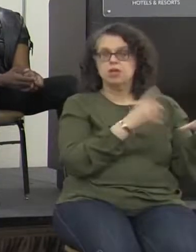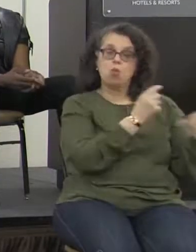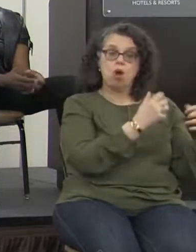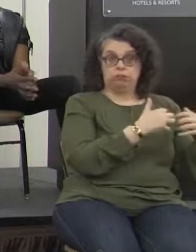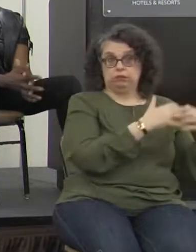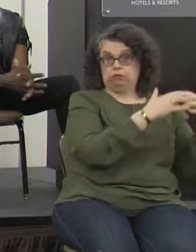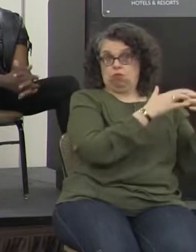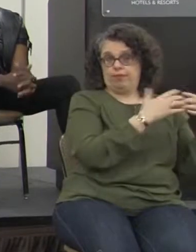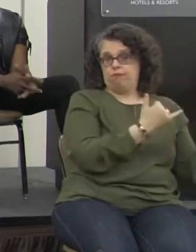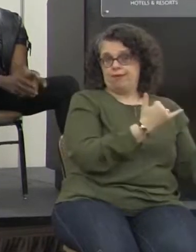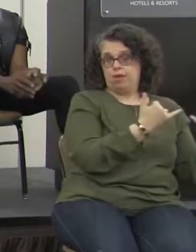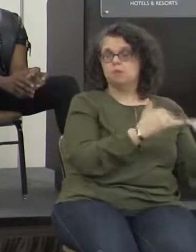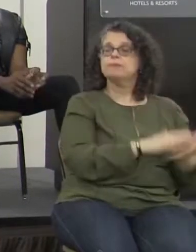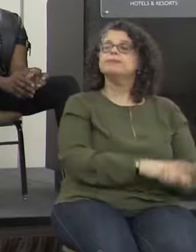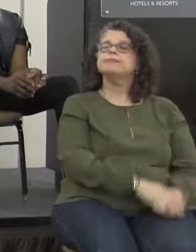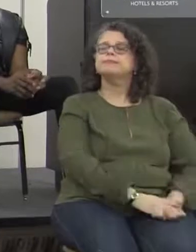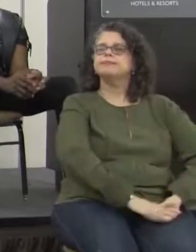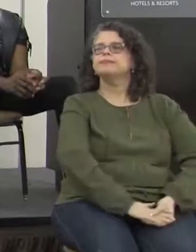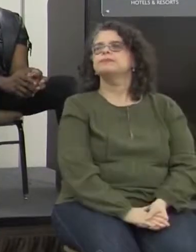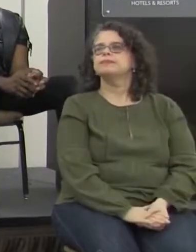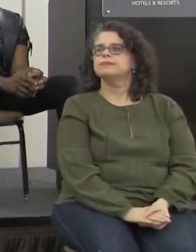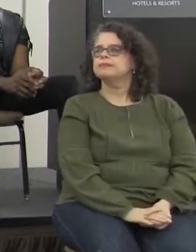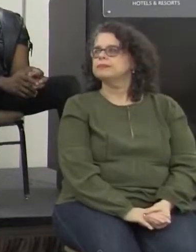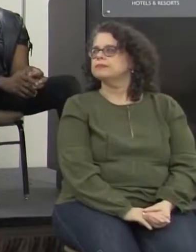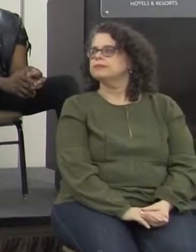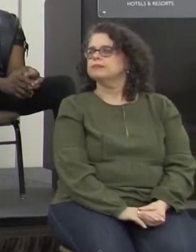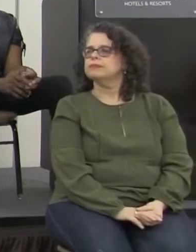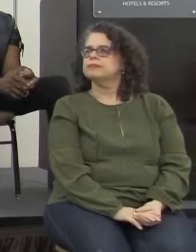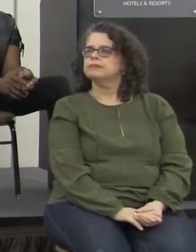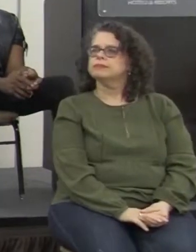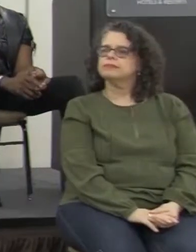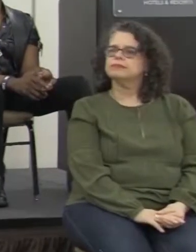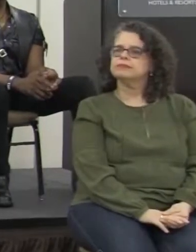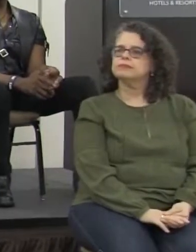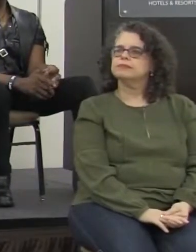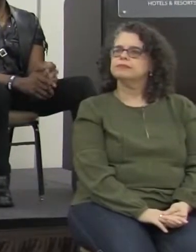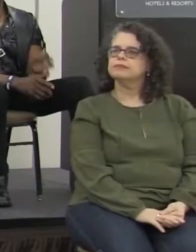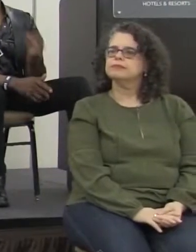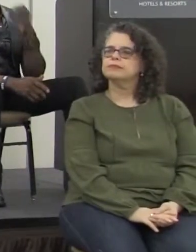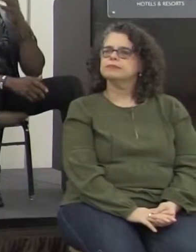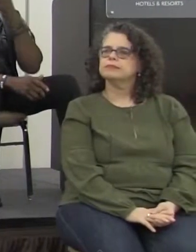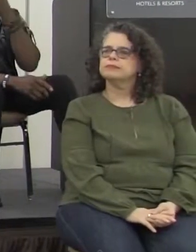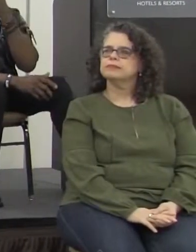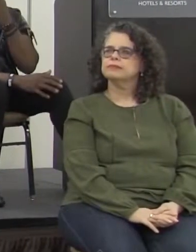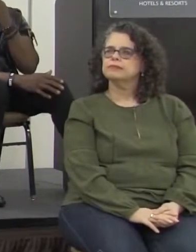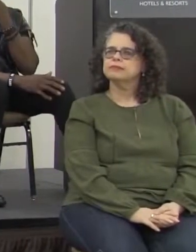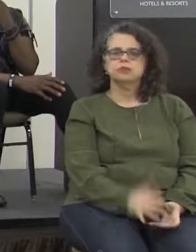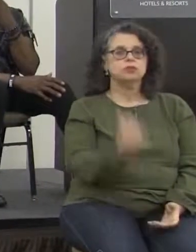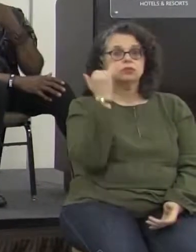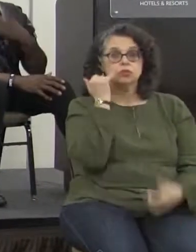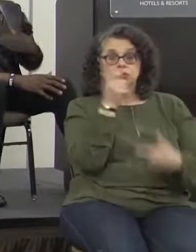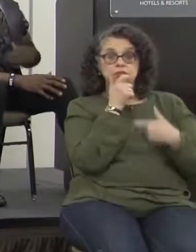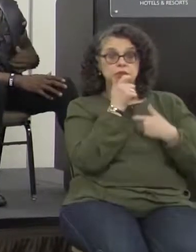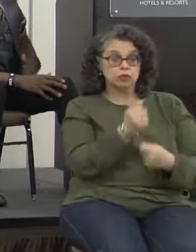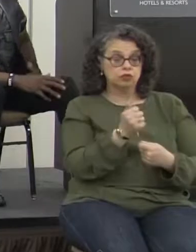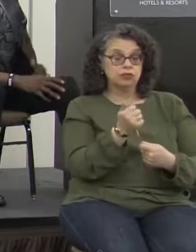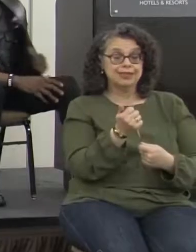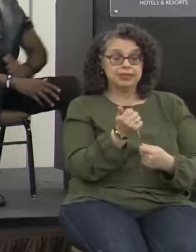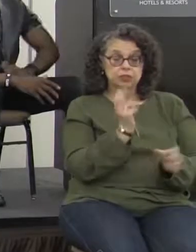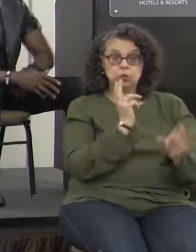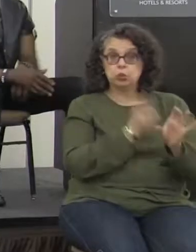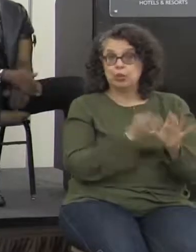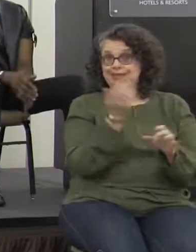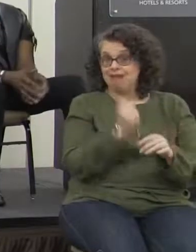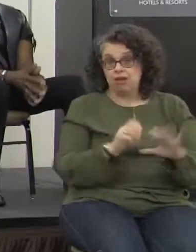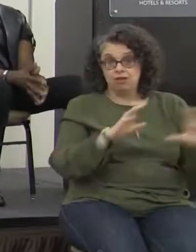formation. And so, if you're interested in any of membership in any of the chapters,